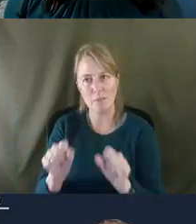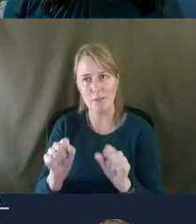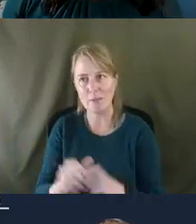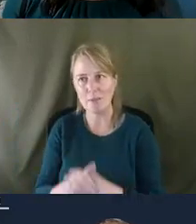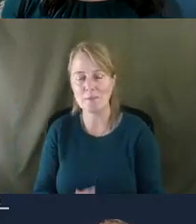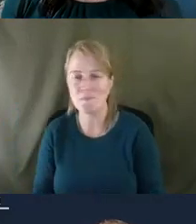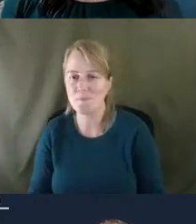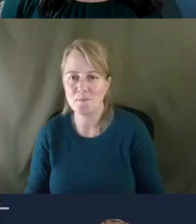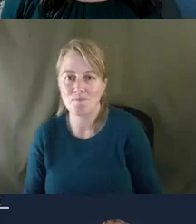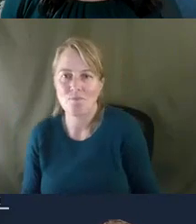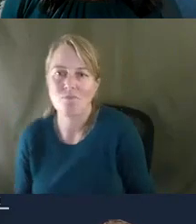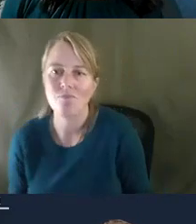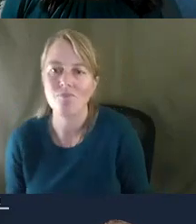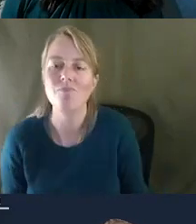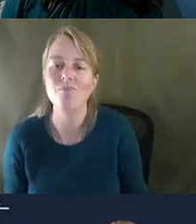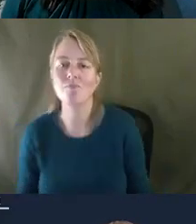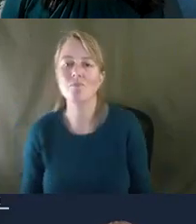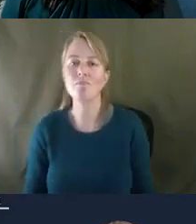yeah. Awesome.